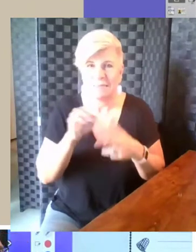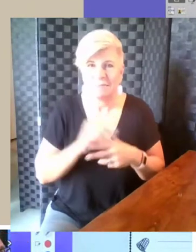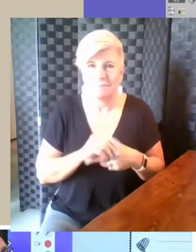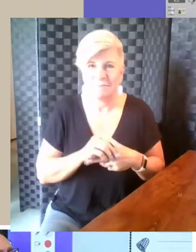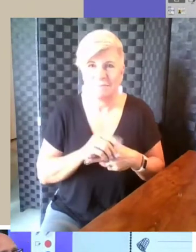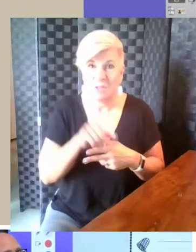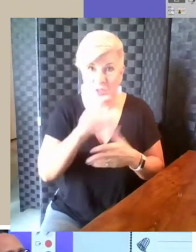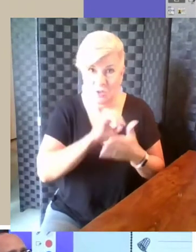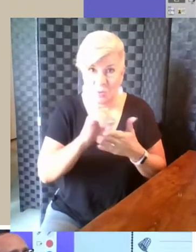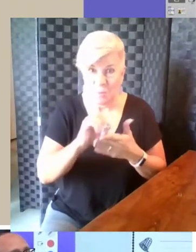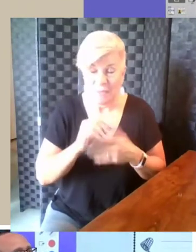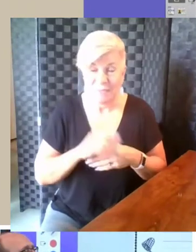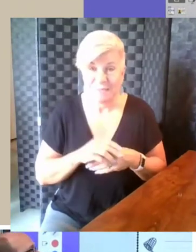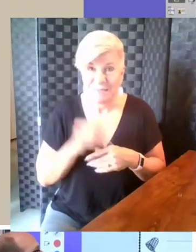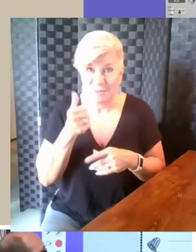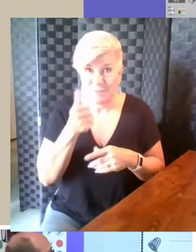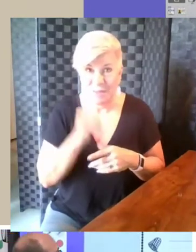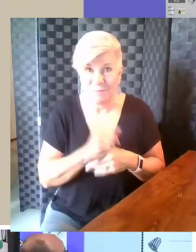You write it first.